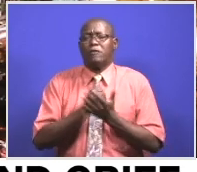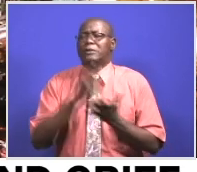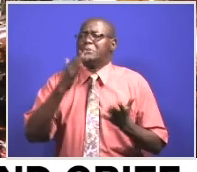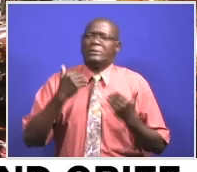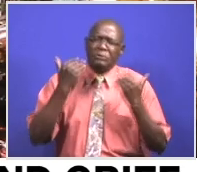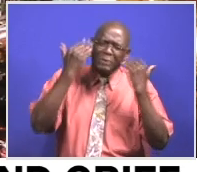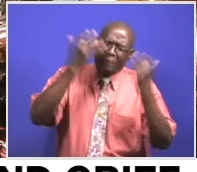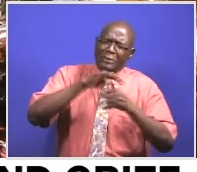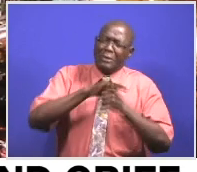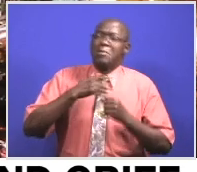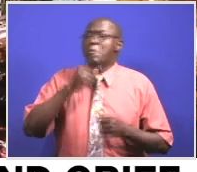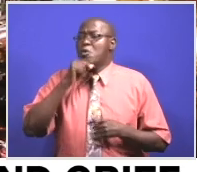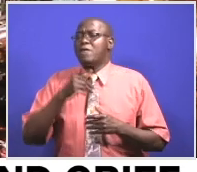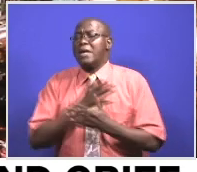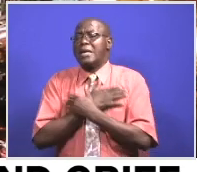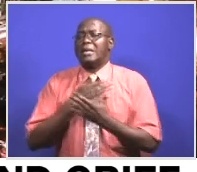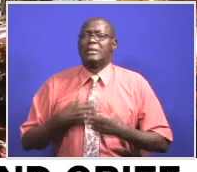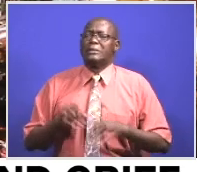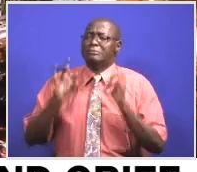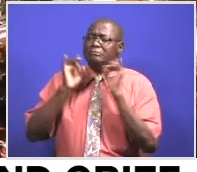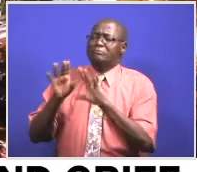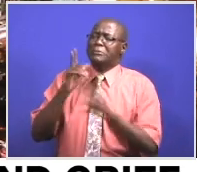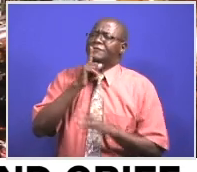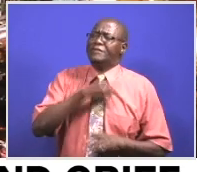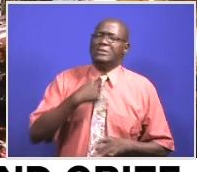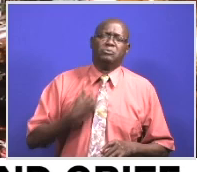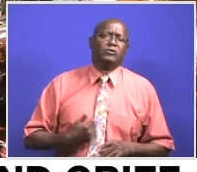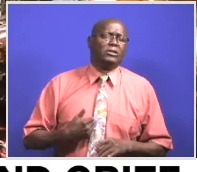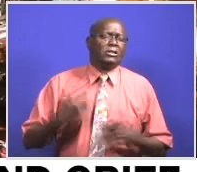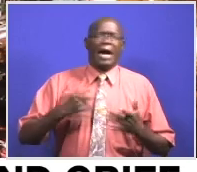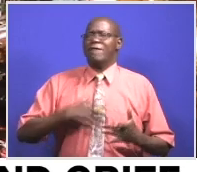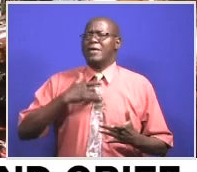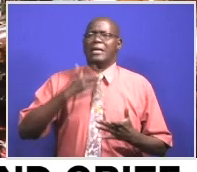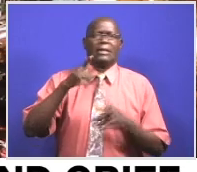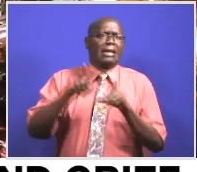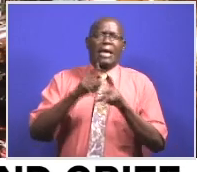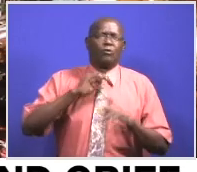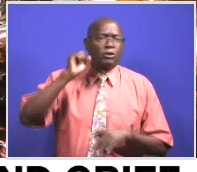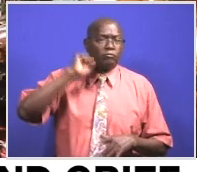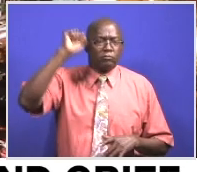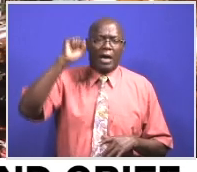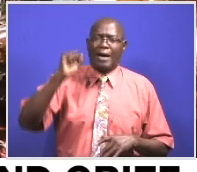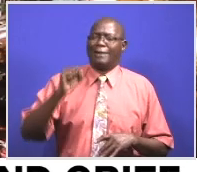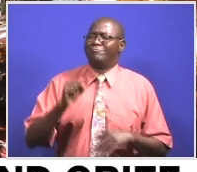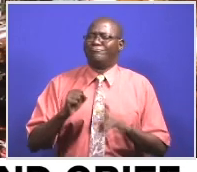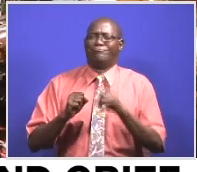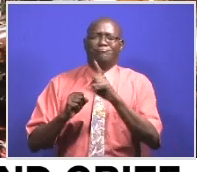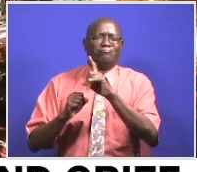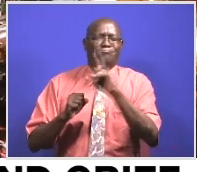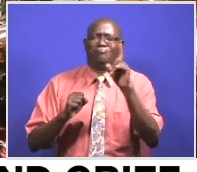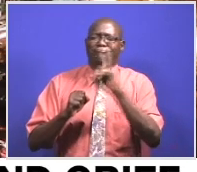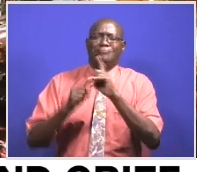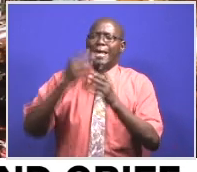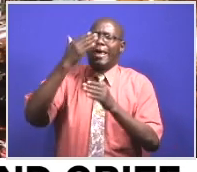I trusted this person, now there is no hope. I feel like I want to end my life. You should not end your life because of